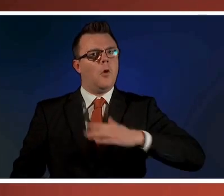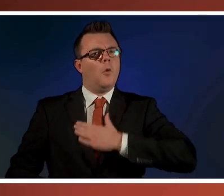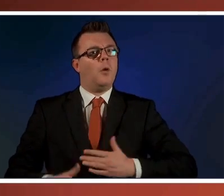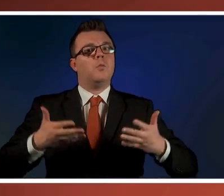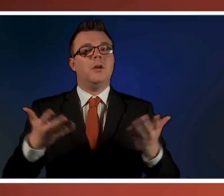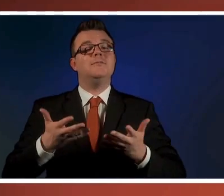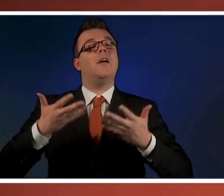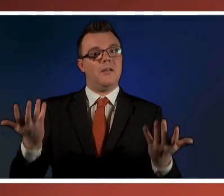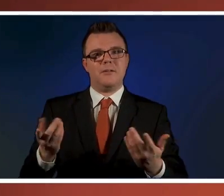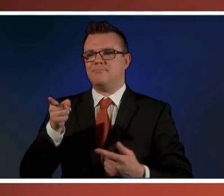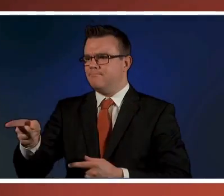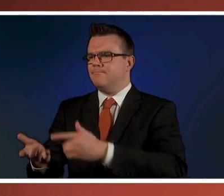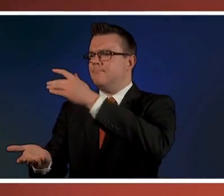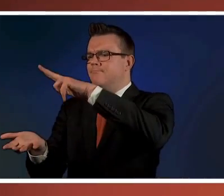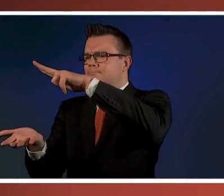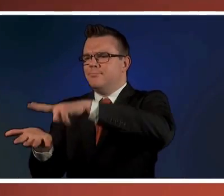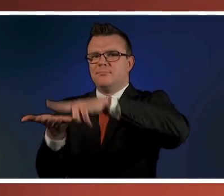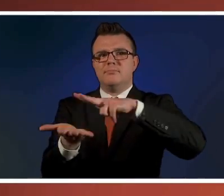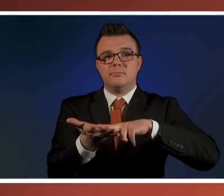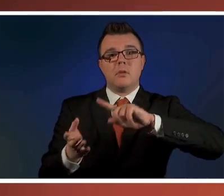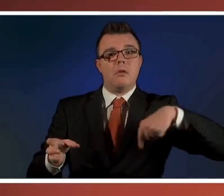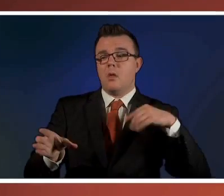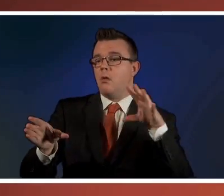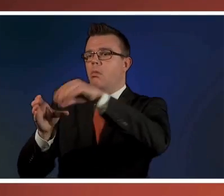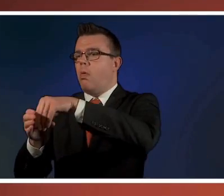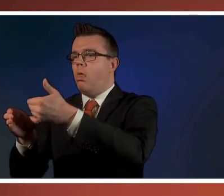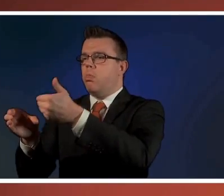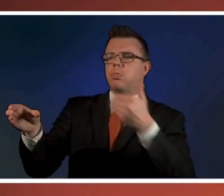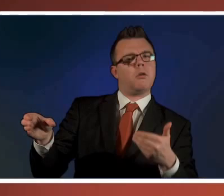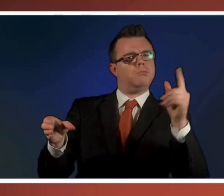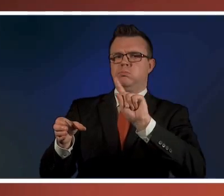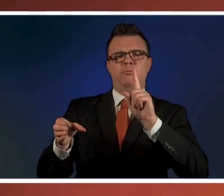want nothing to be decided about us without us.